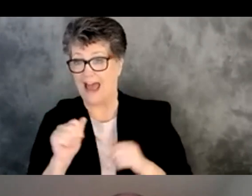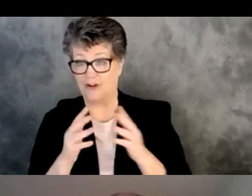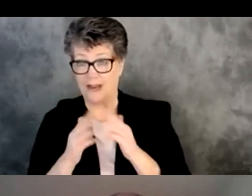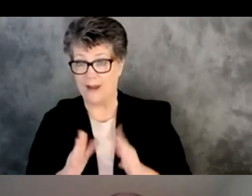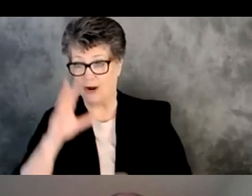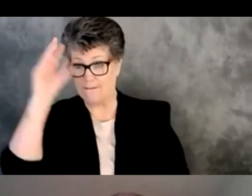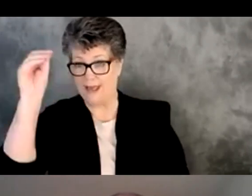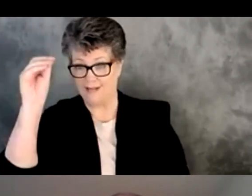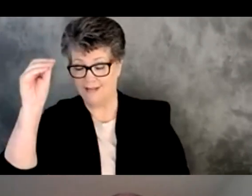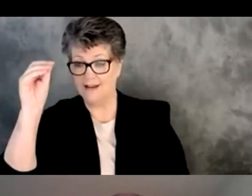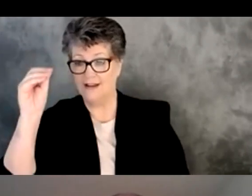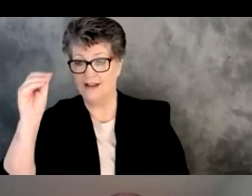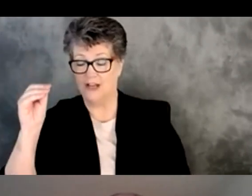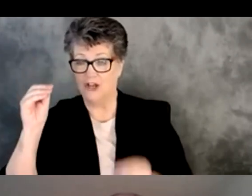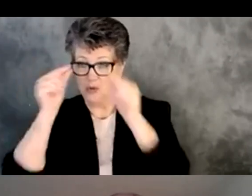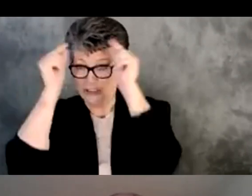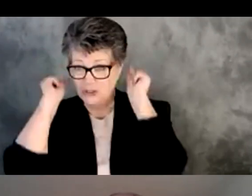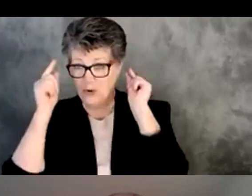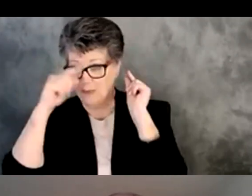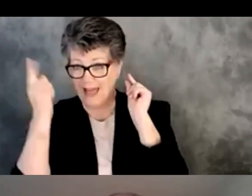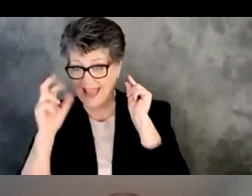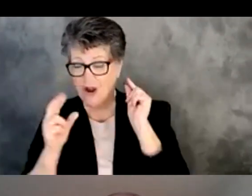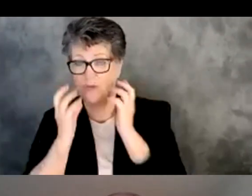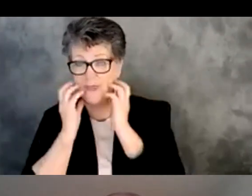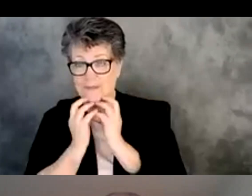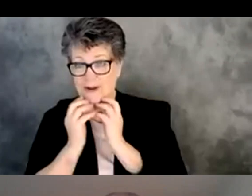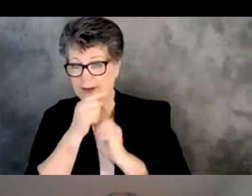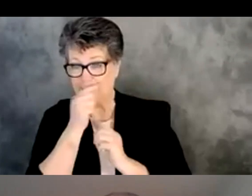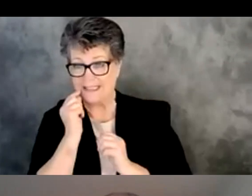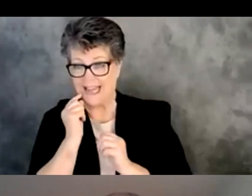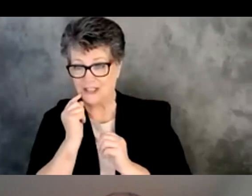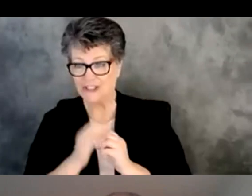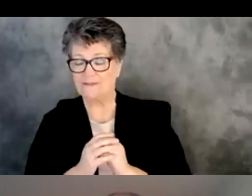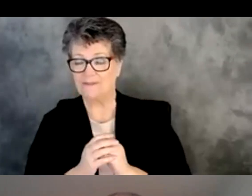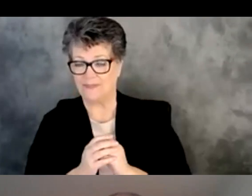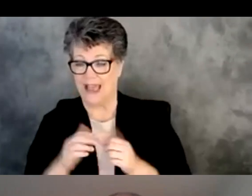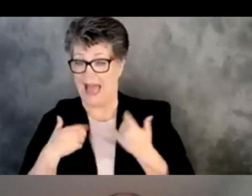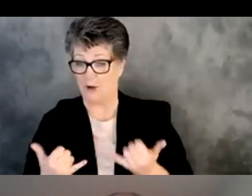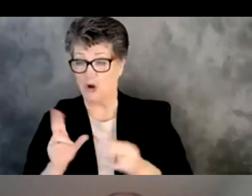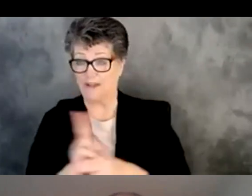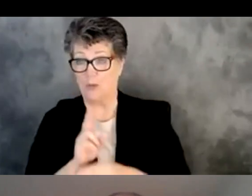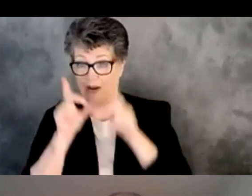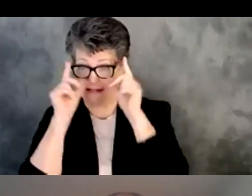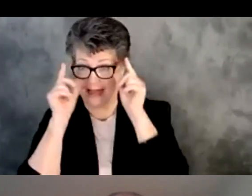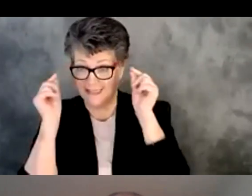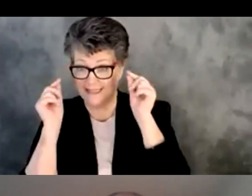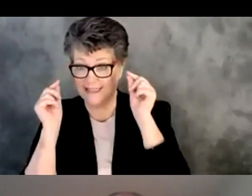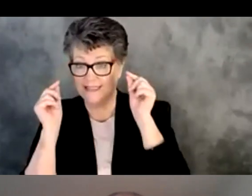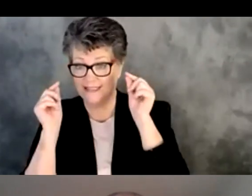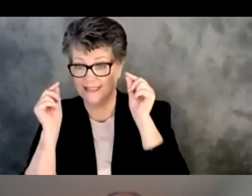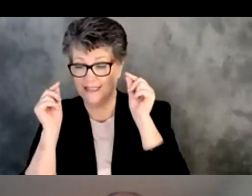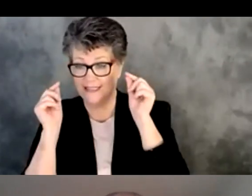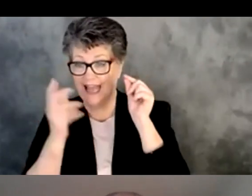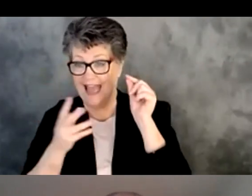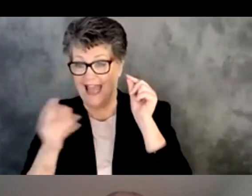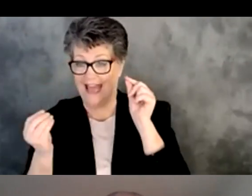African-American male with short black hair with a beard and mustache. I'm currently wearing glasses